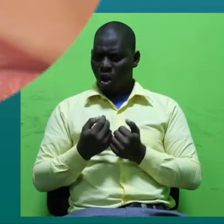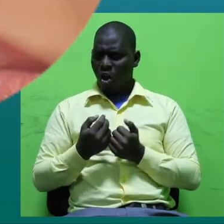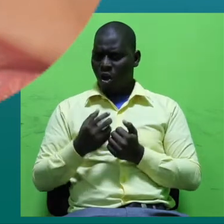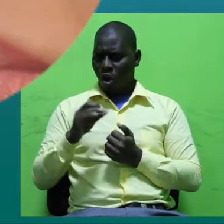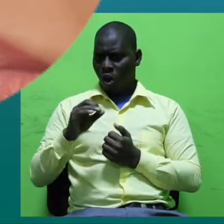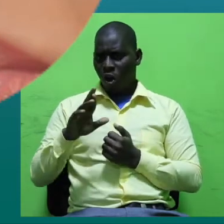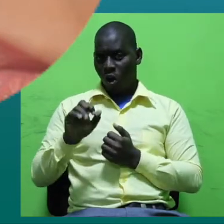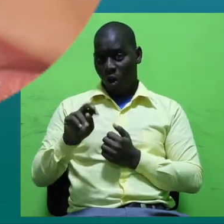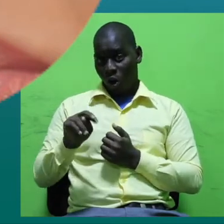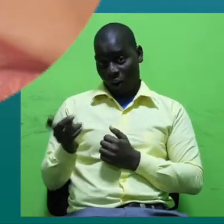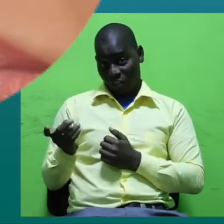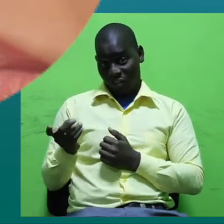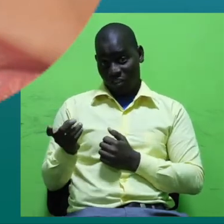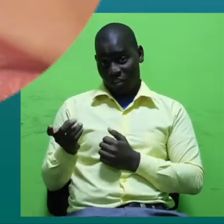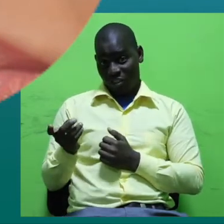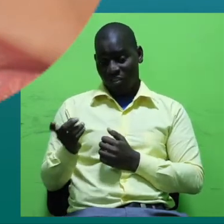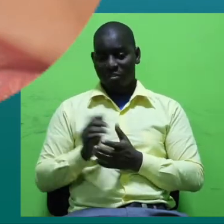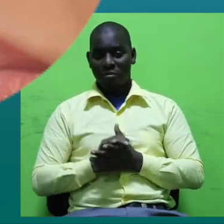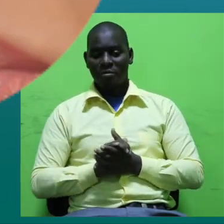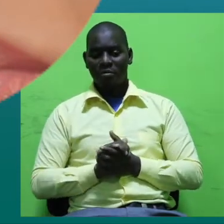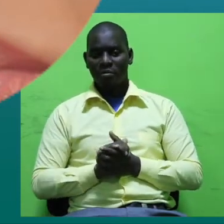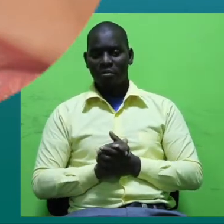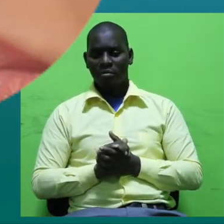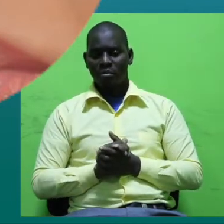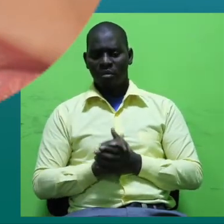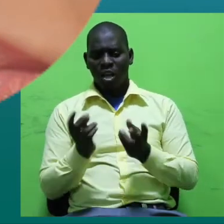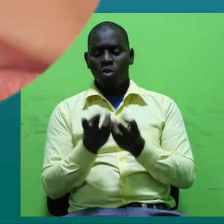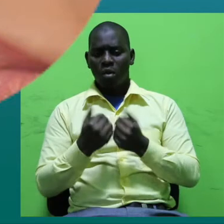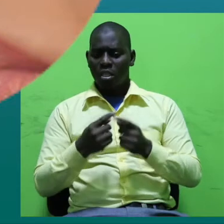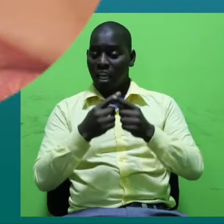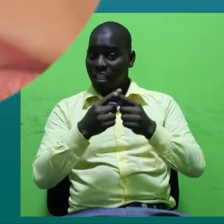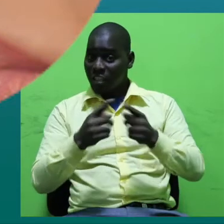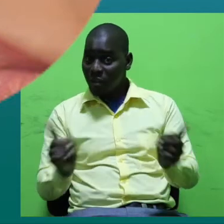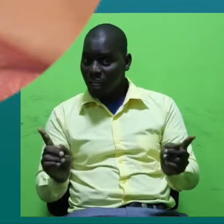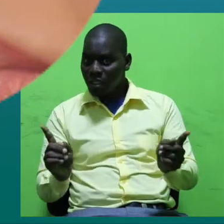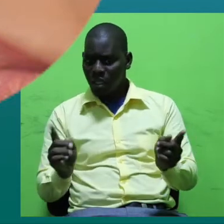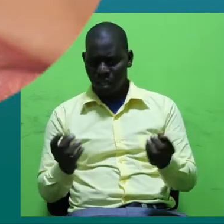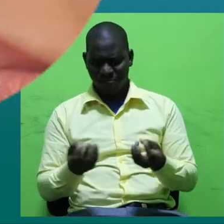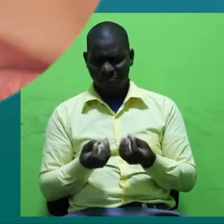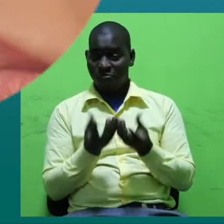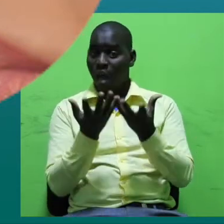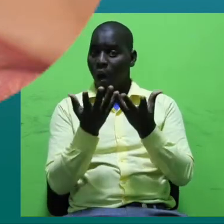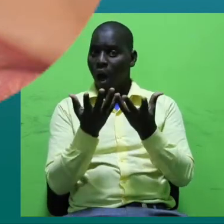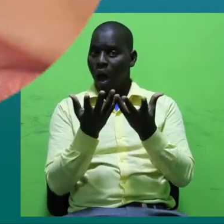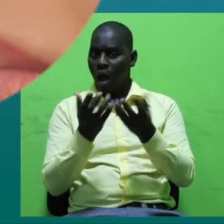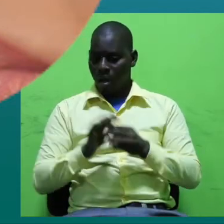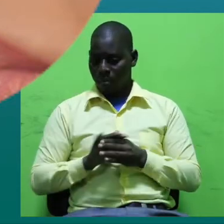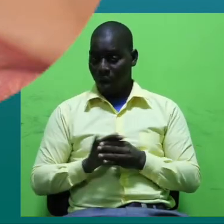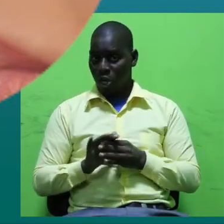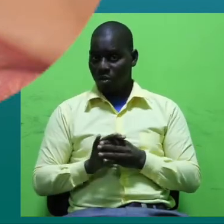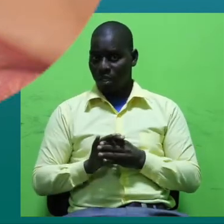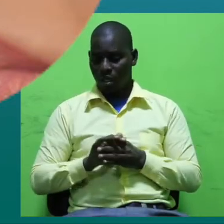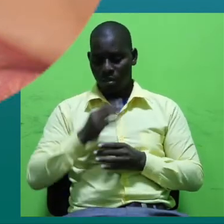rose flower and hibiscus flower by their smell. As a scientist, you must be able to use your nose as